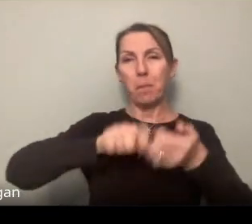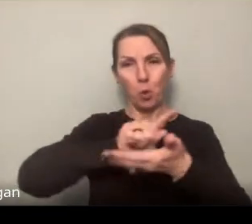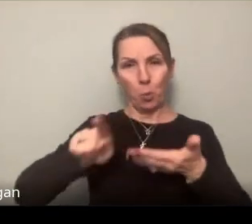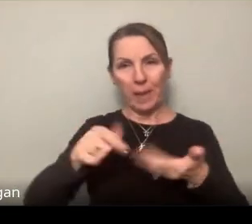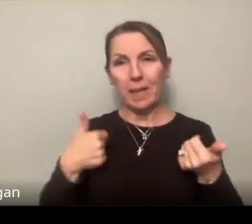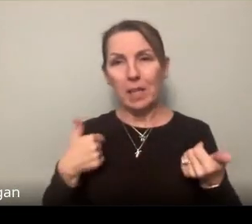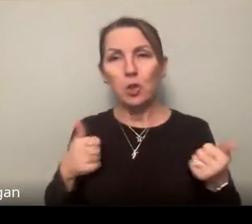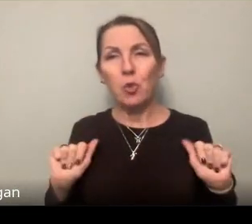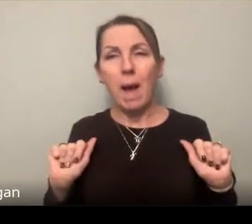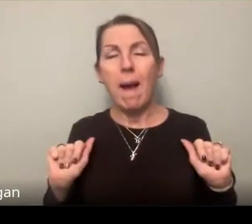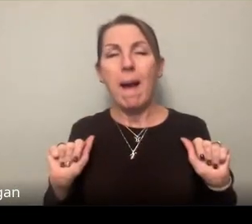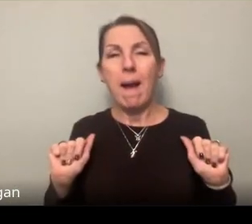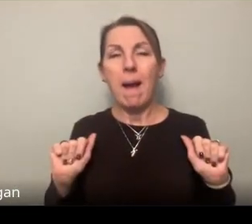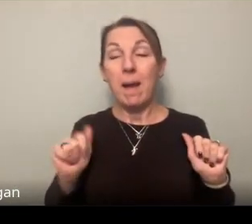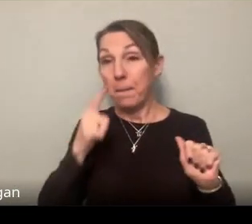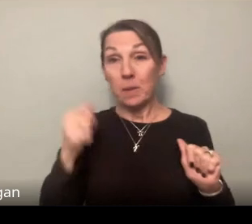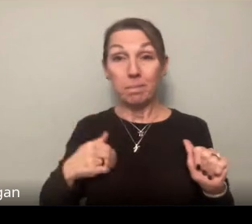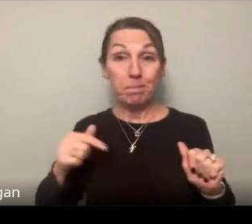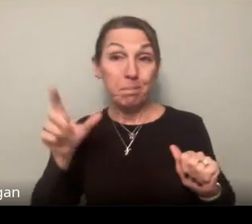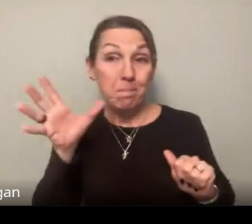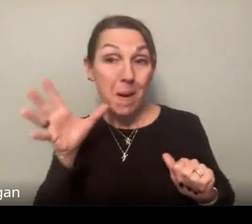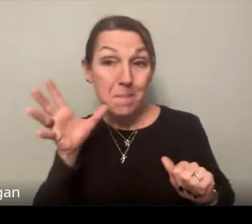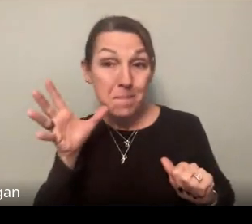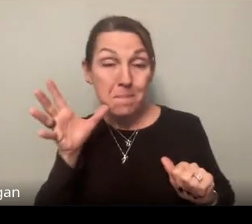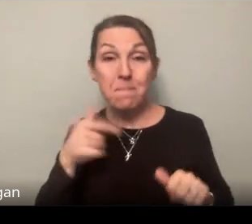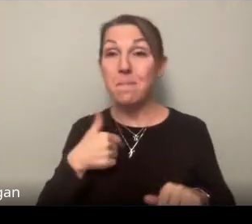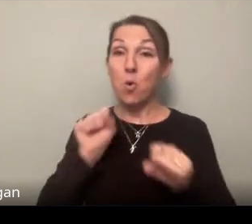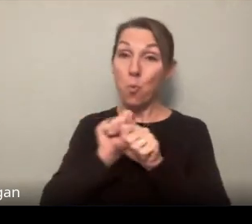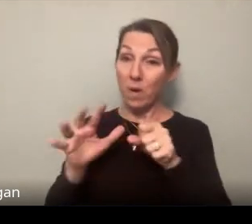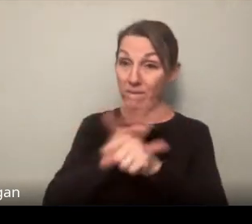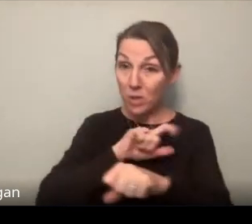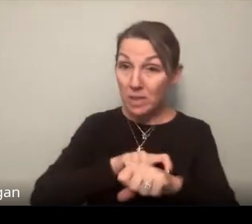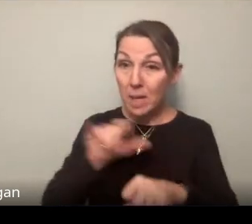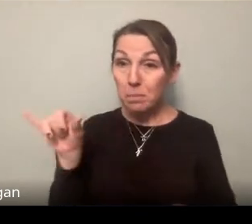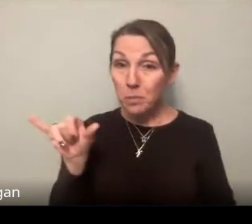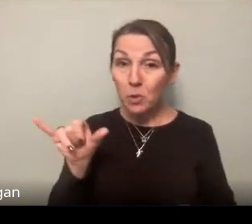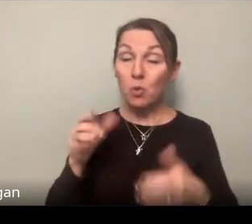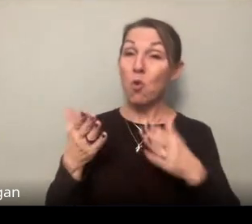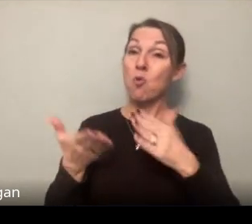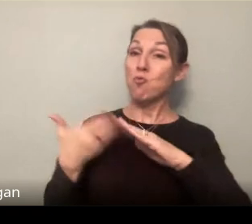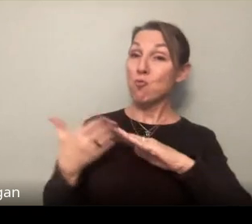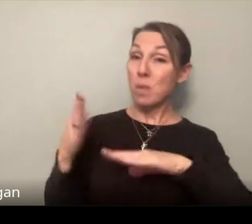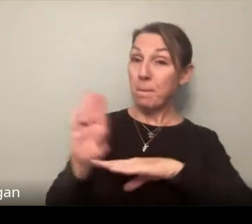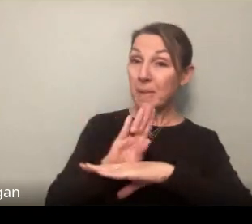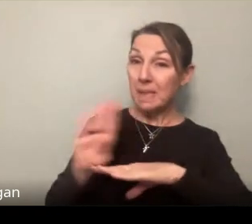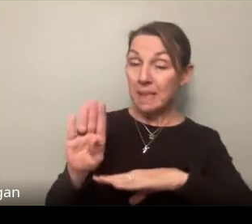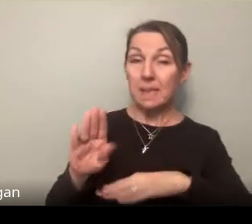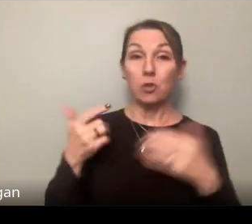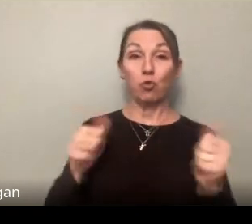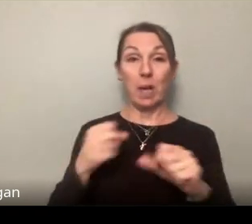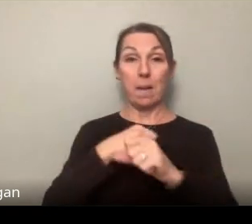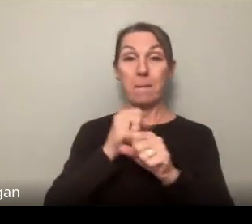week. Because I'm a mom. I work full time too, run a business. And so I try to